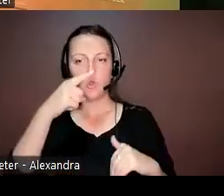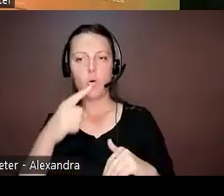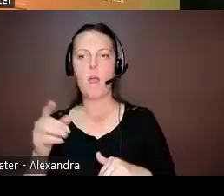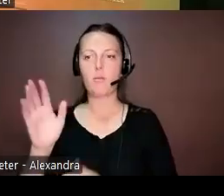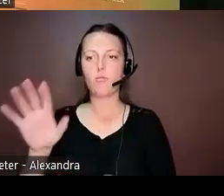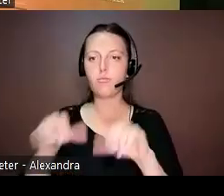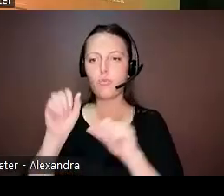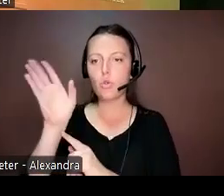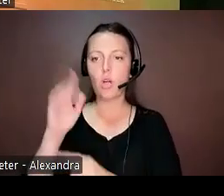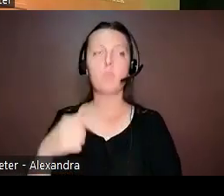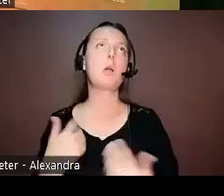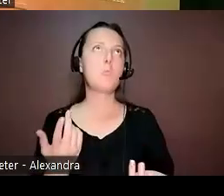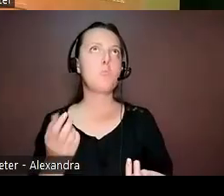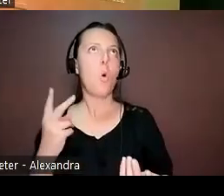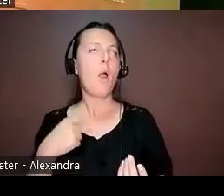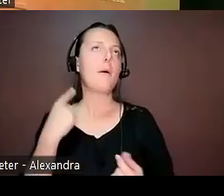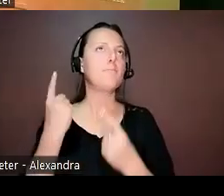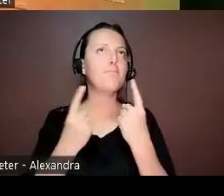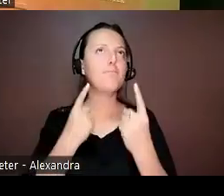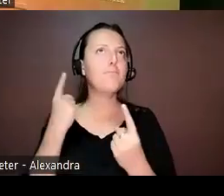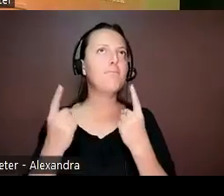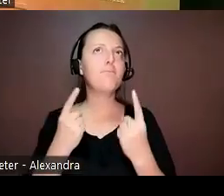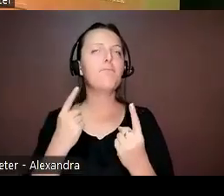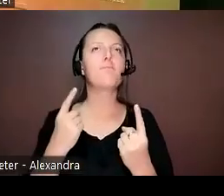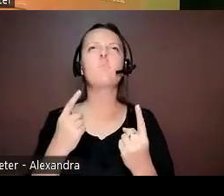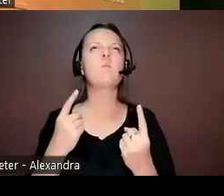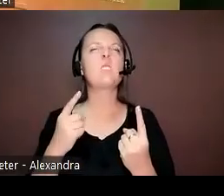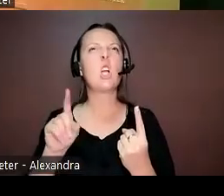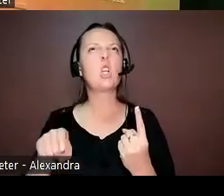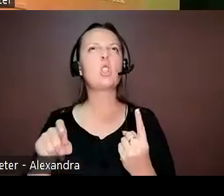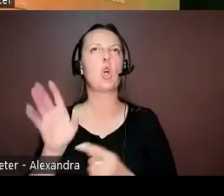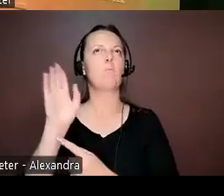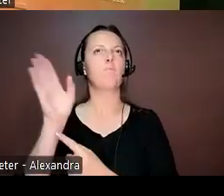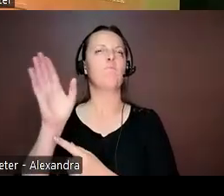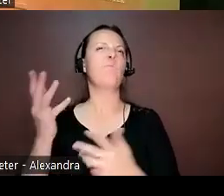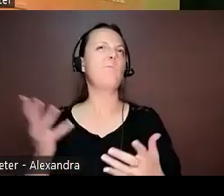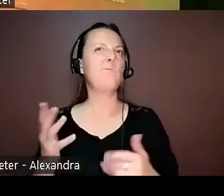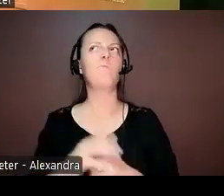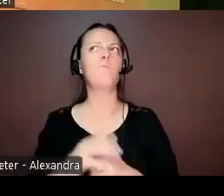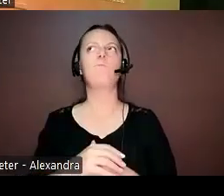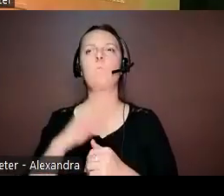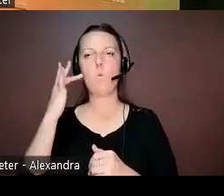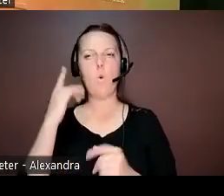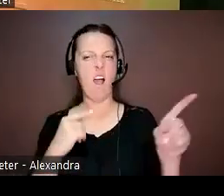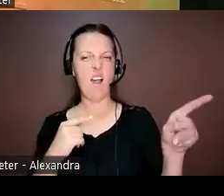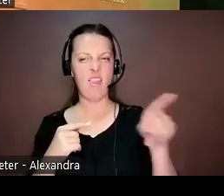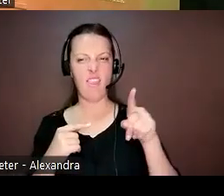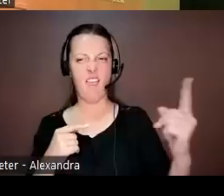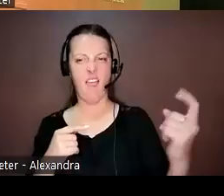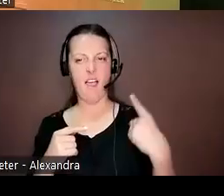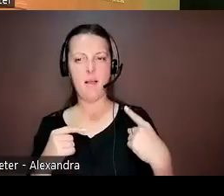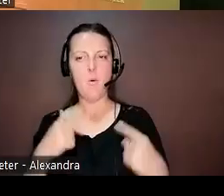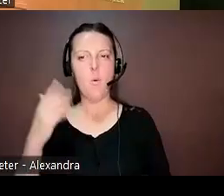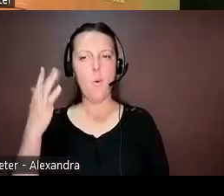And why was I asked was another thing that I was kind of thinking about. I guess, I mean, there was a reason as to why